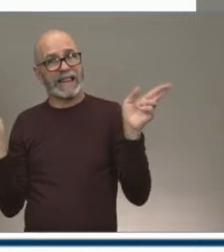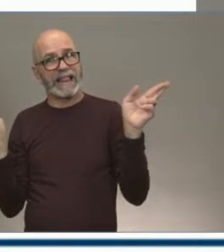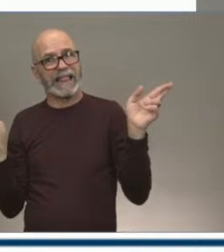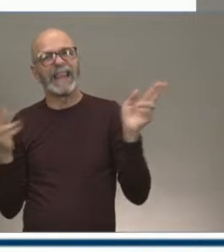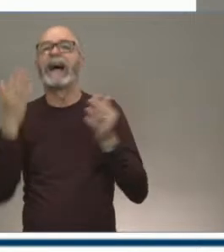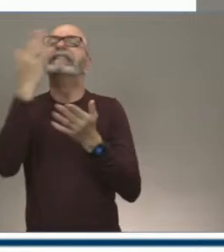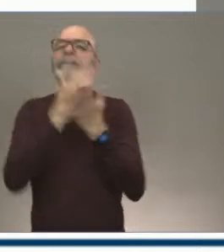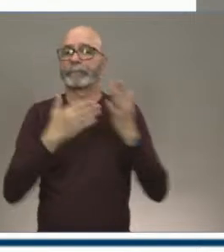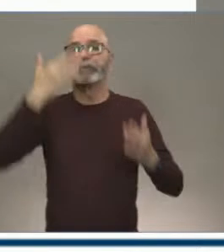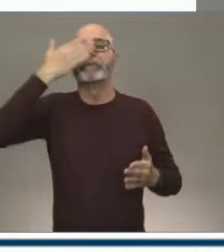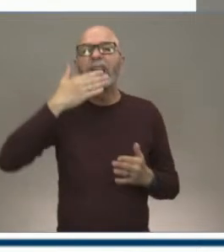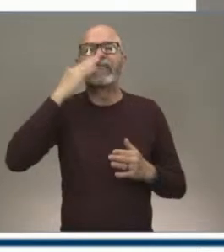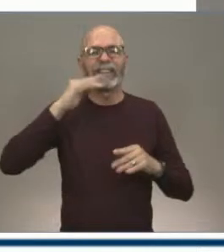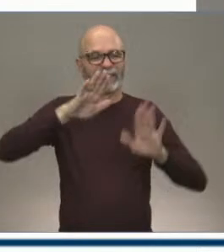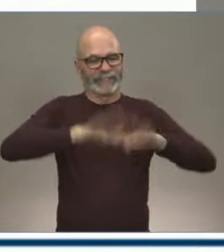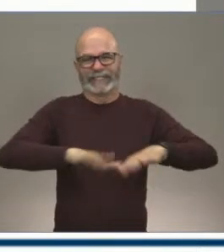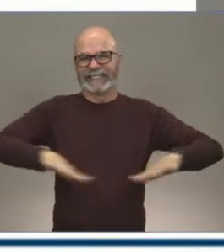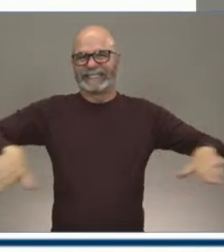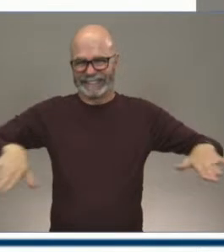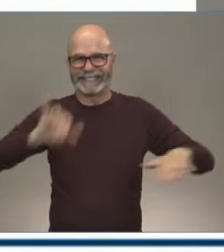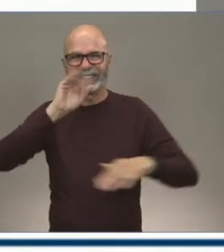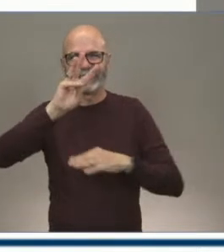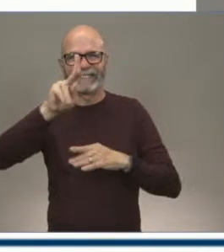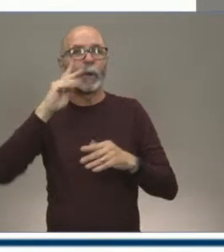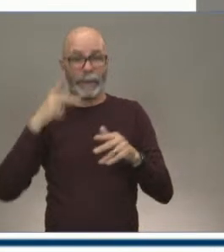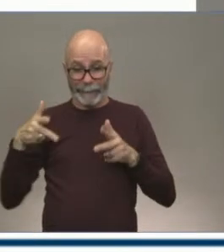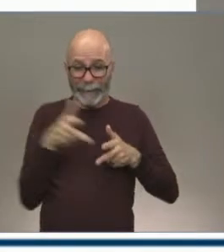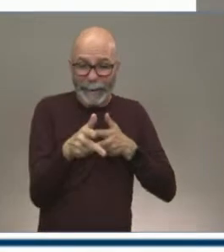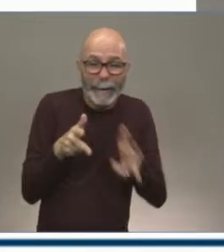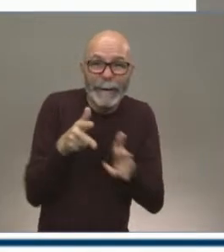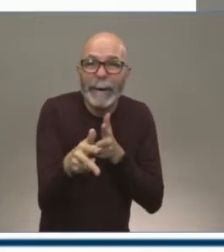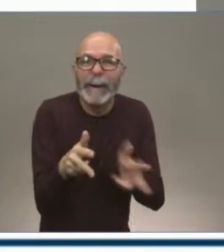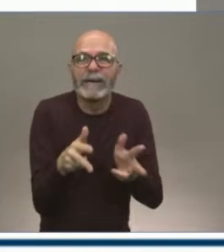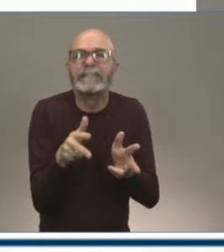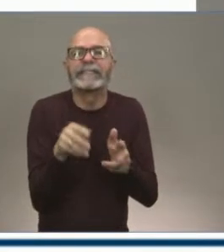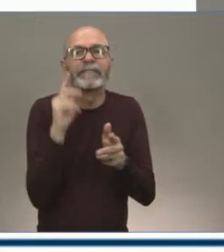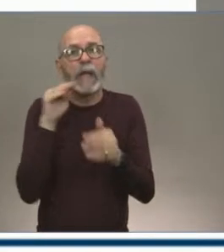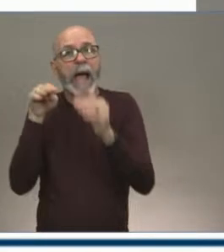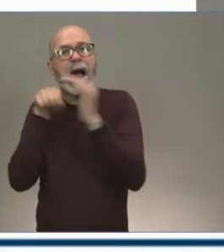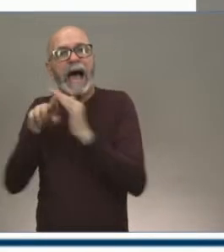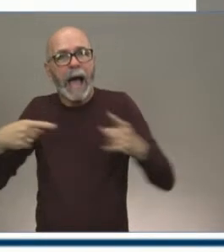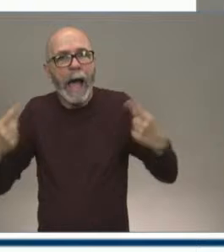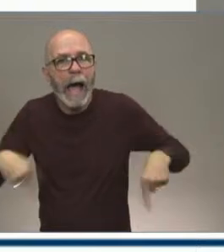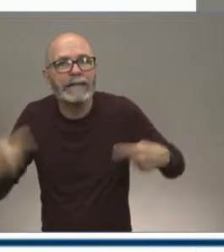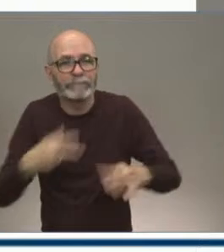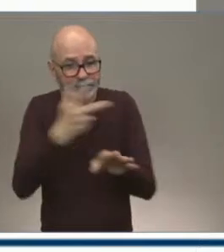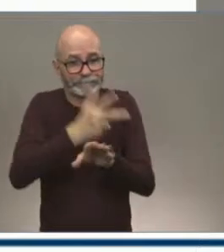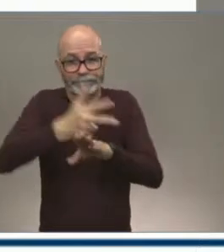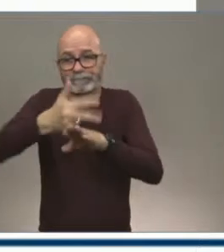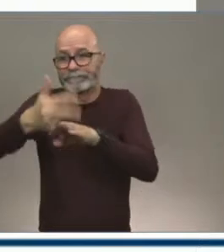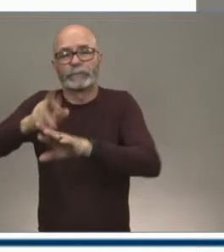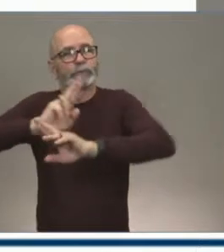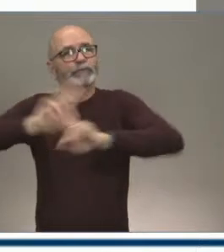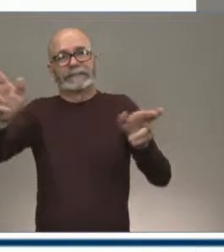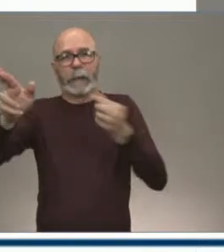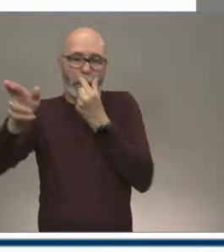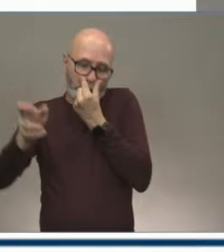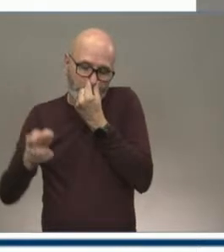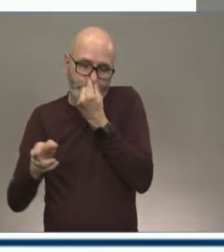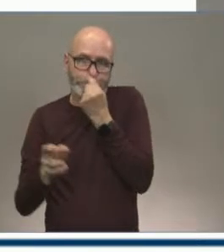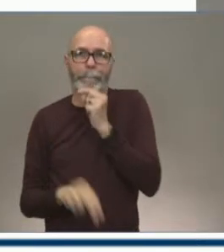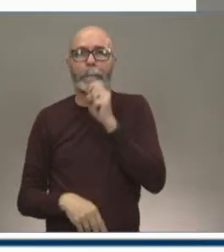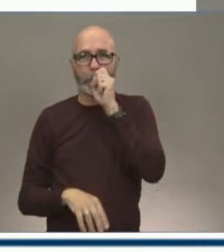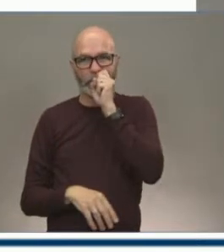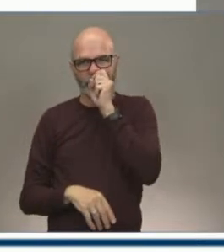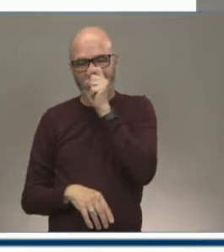of the children's building and extra accessible spots within the parkade. 3 new healthcare clinics are